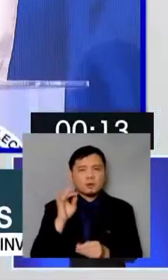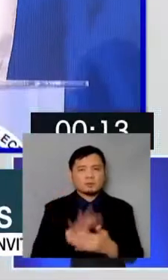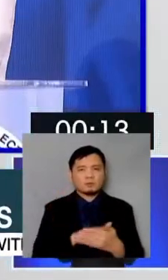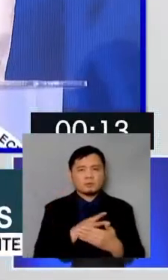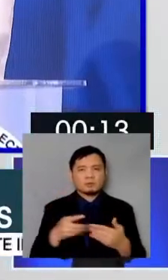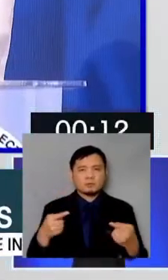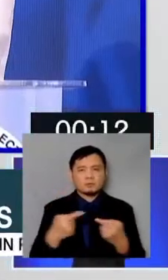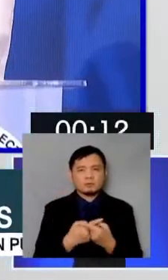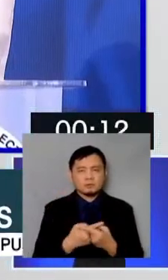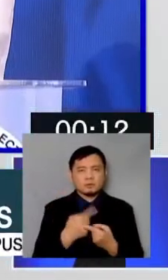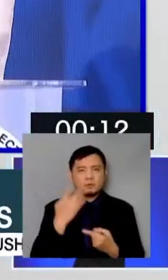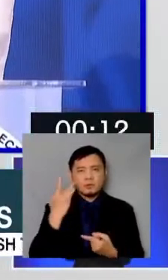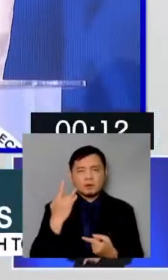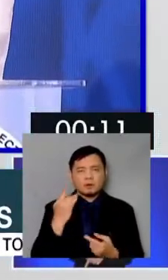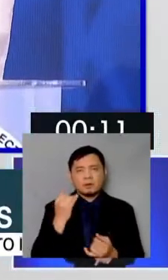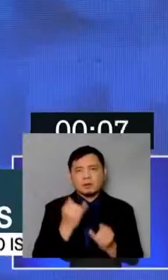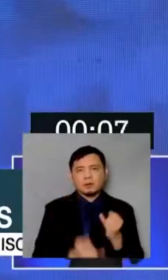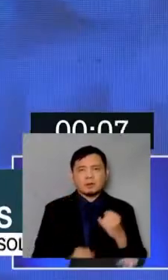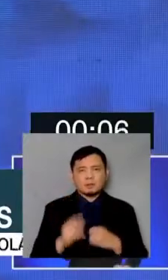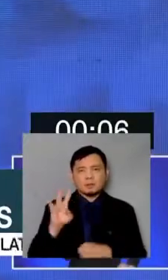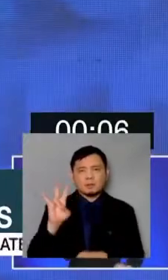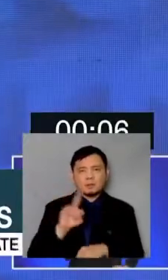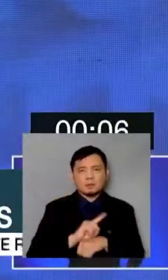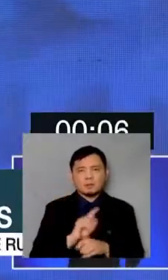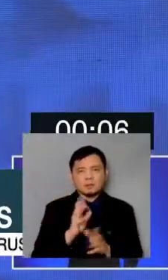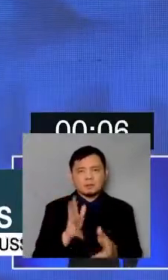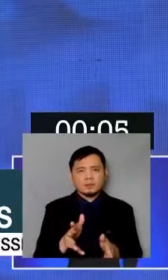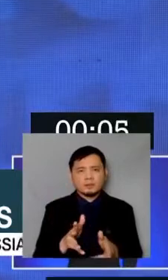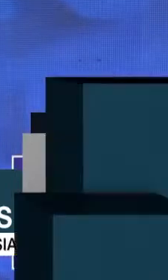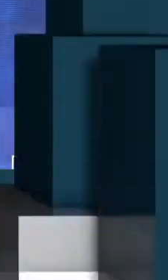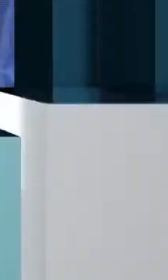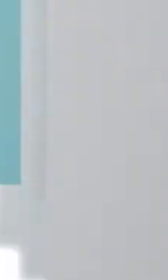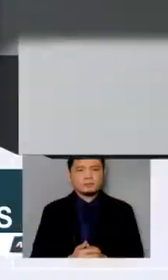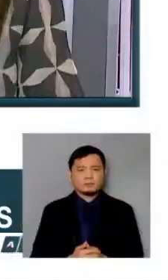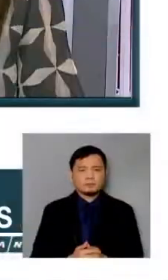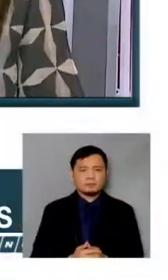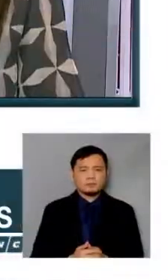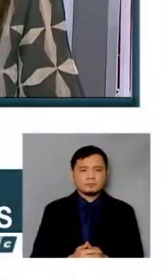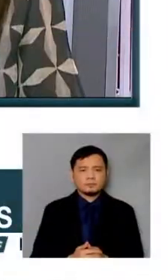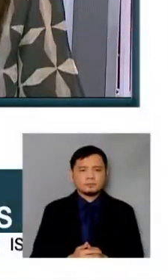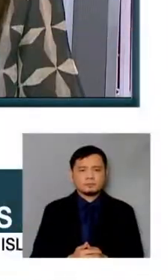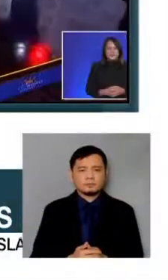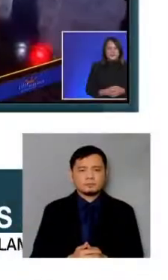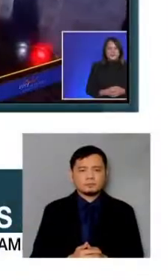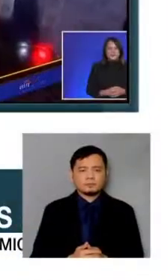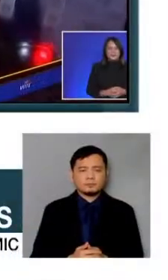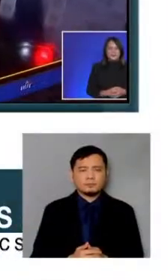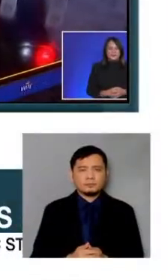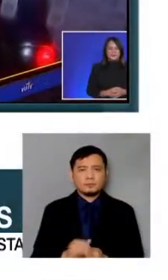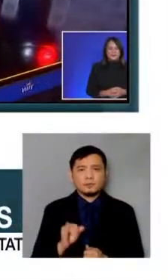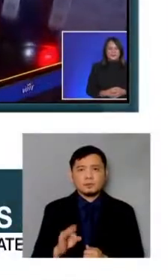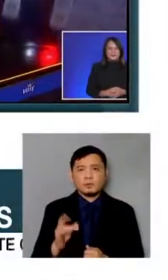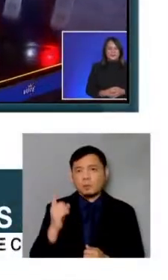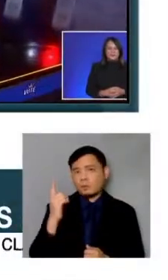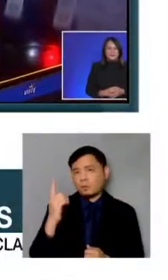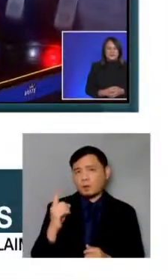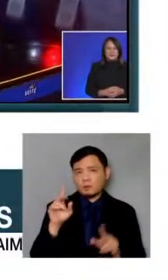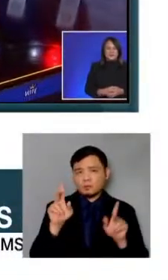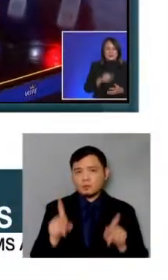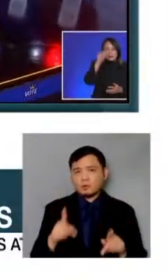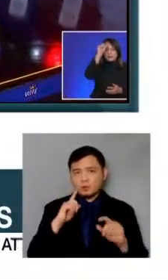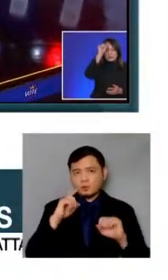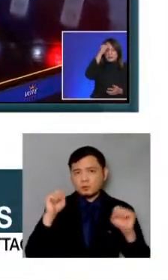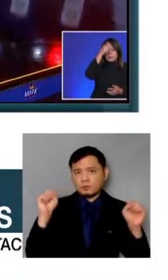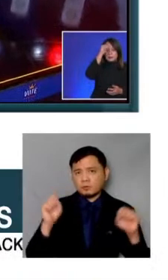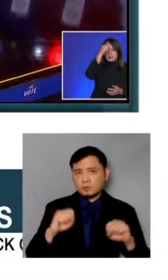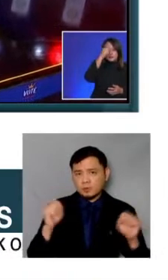last stretch of the campaign period. Even if only one candidate will agree and